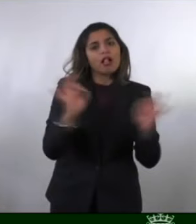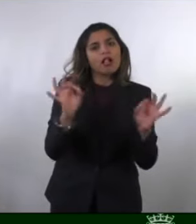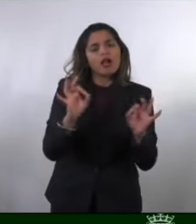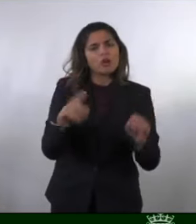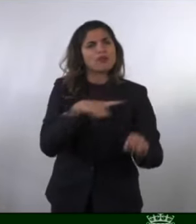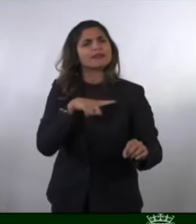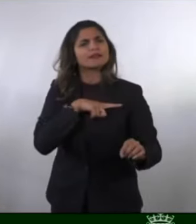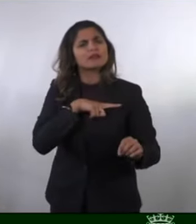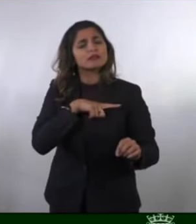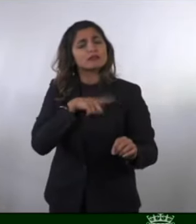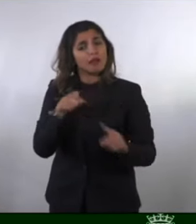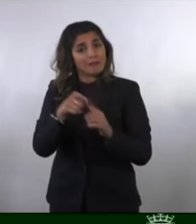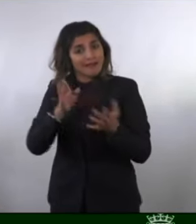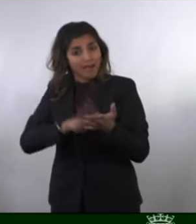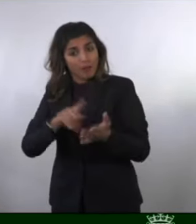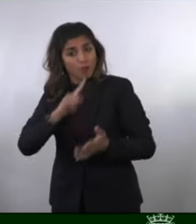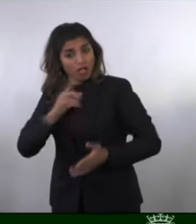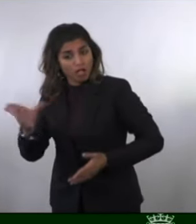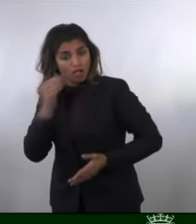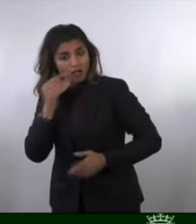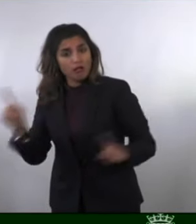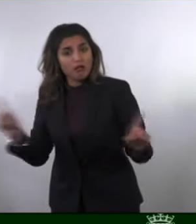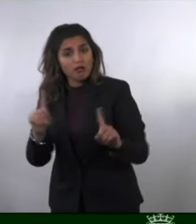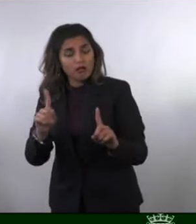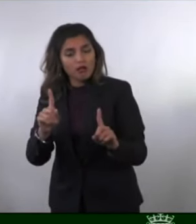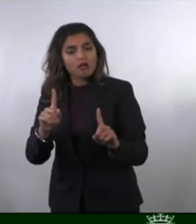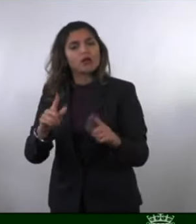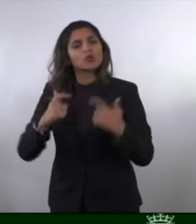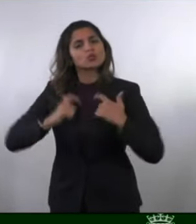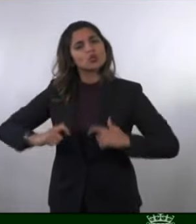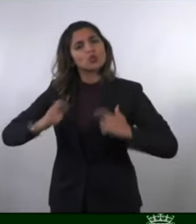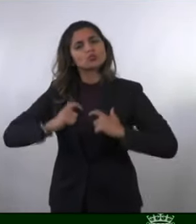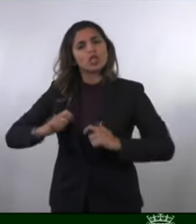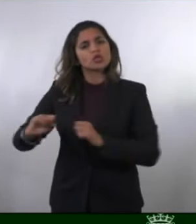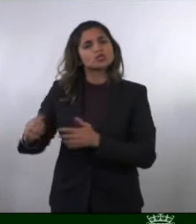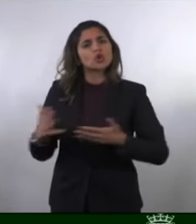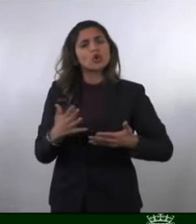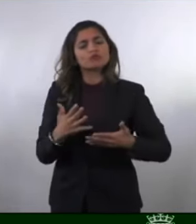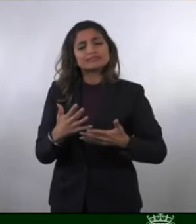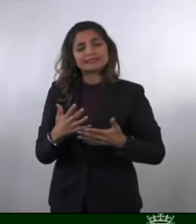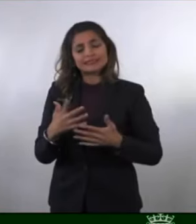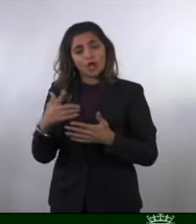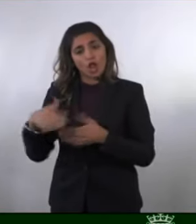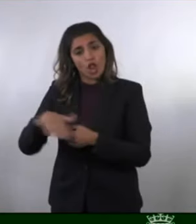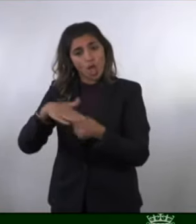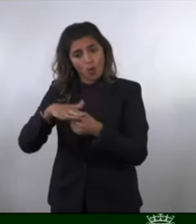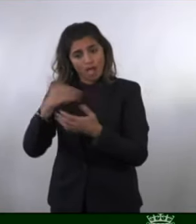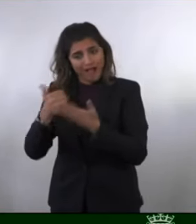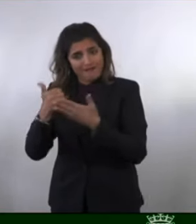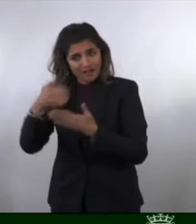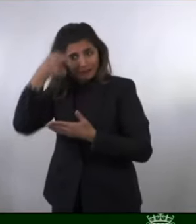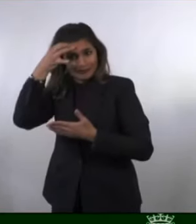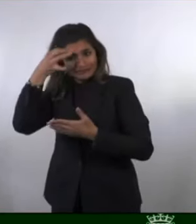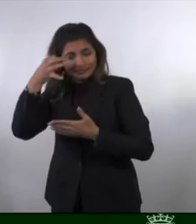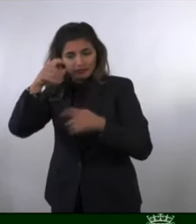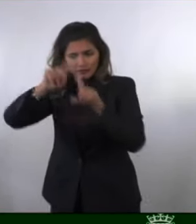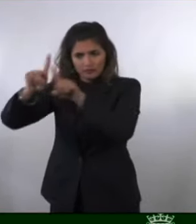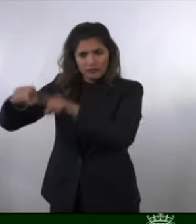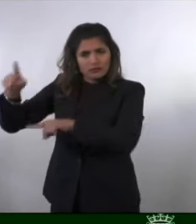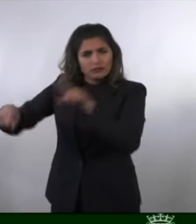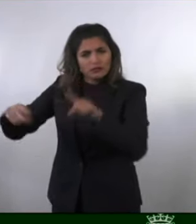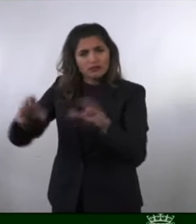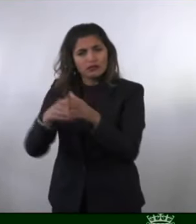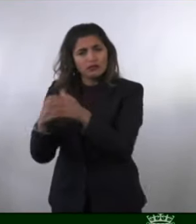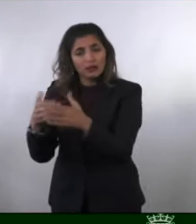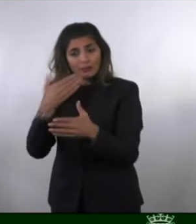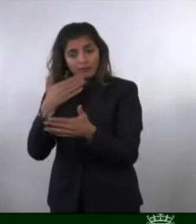listen to the Social Security Advisory Committee, the Work and Pension Select Committee, cross-party MPs and peers, and those who signed